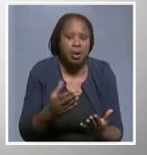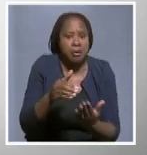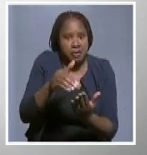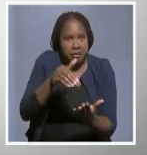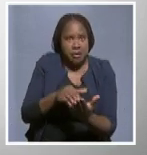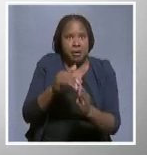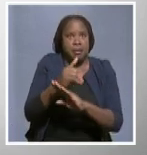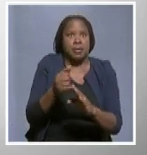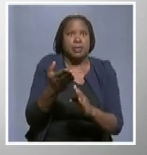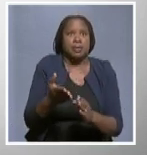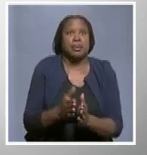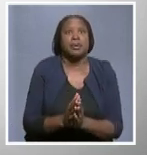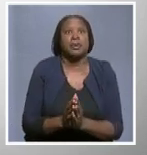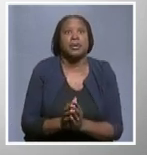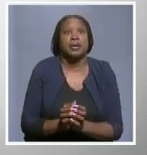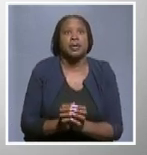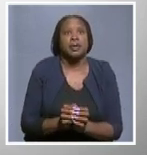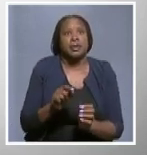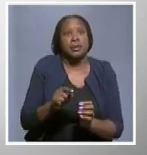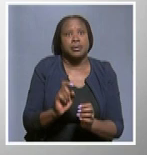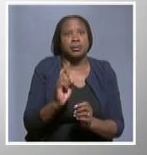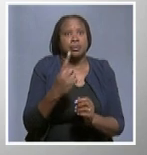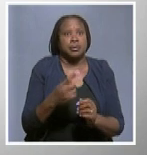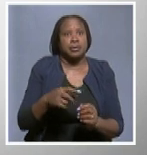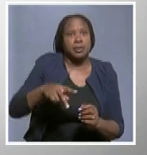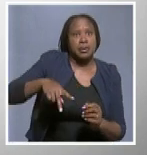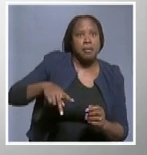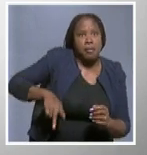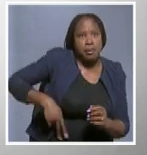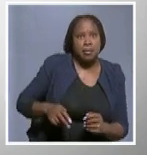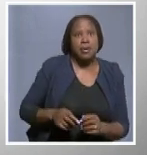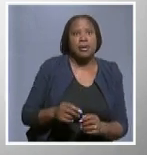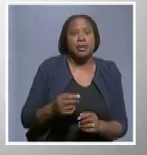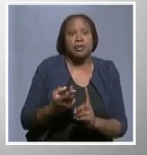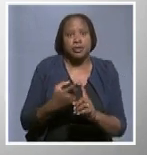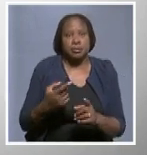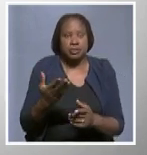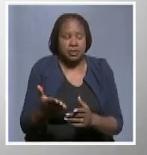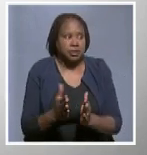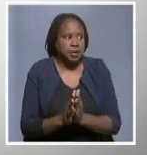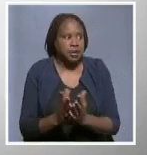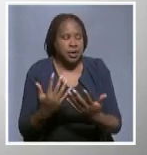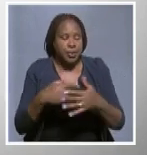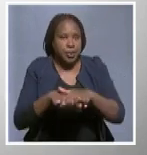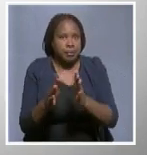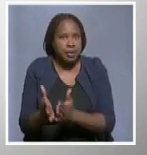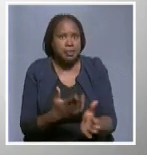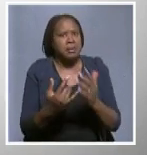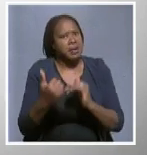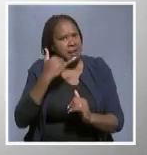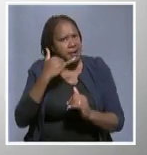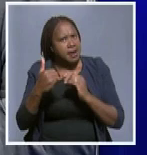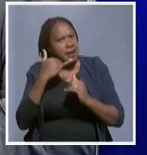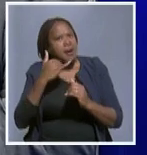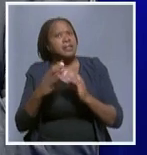that area. So this is one of the benefits that will be there. And also when we talk about integrated planning, whether it's from telecommunication